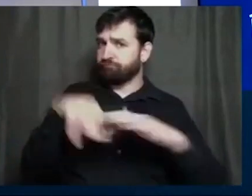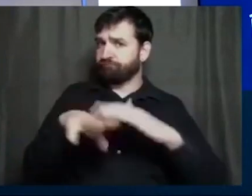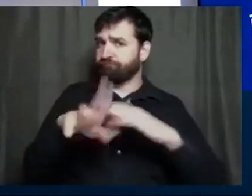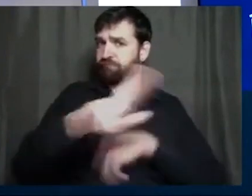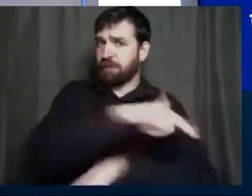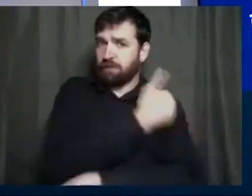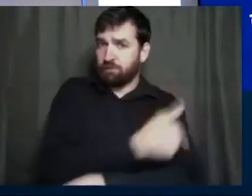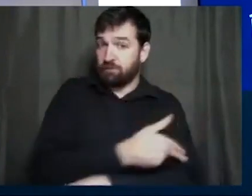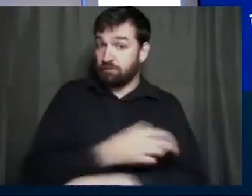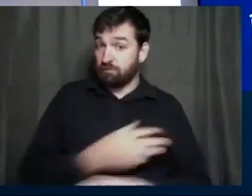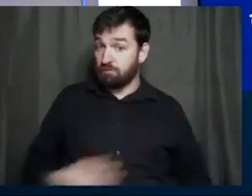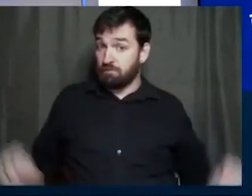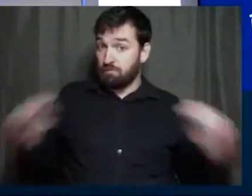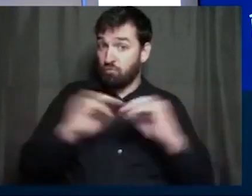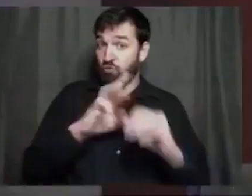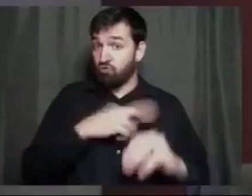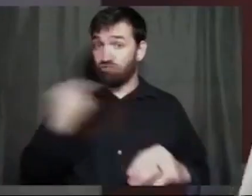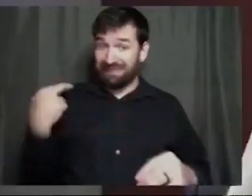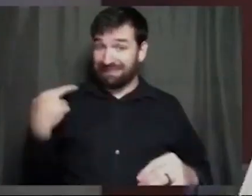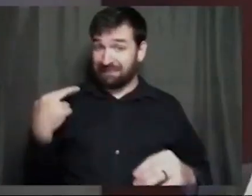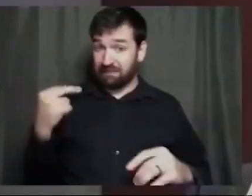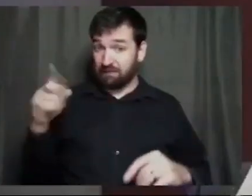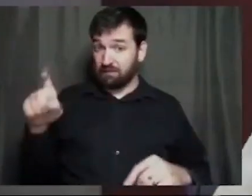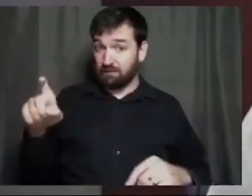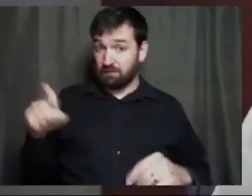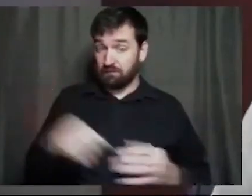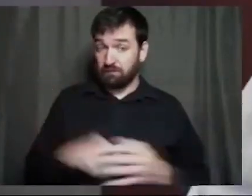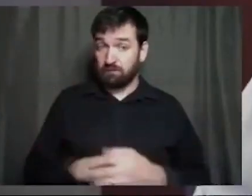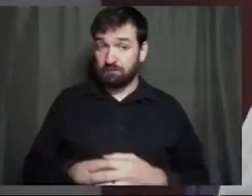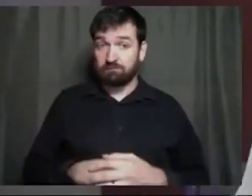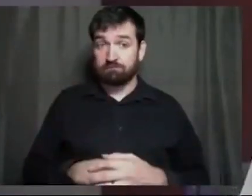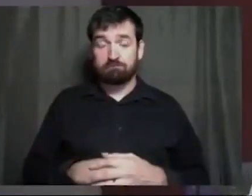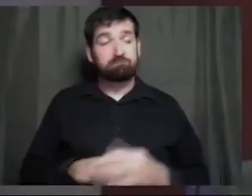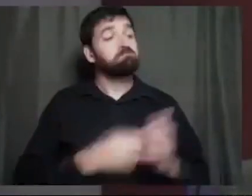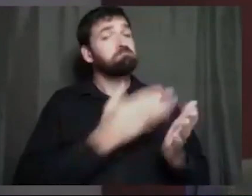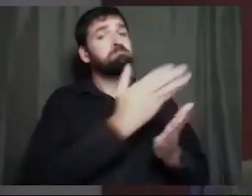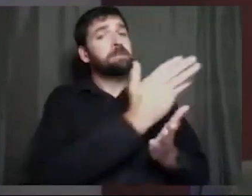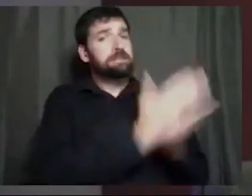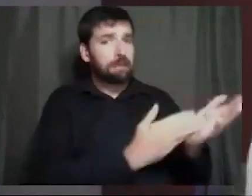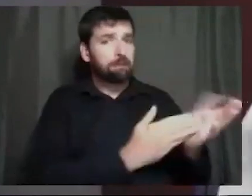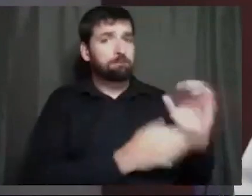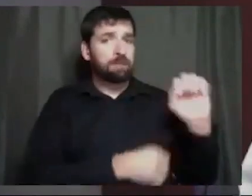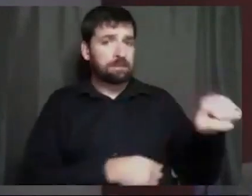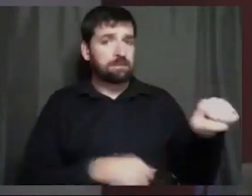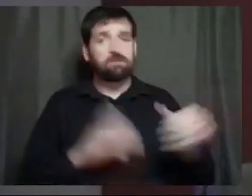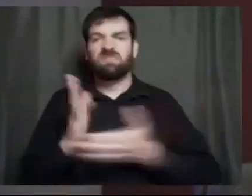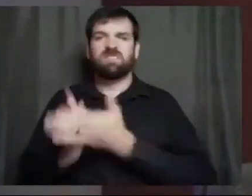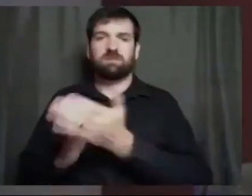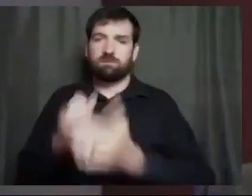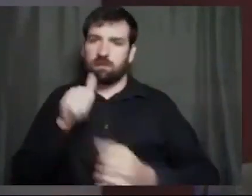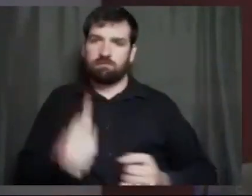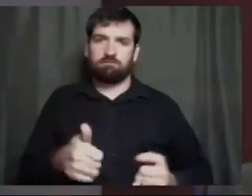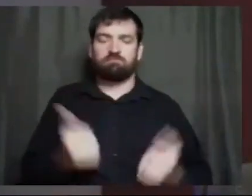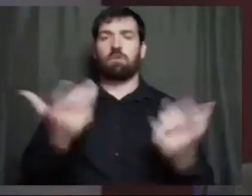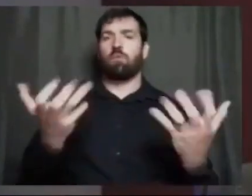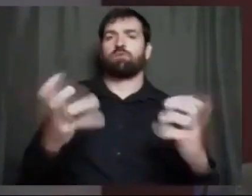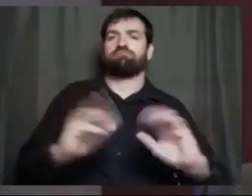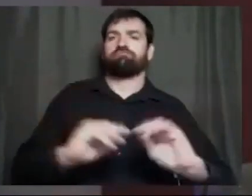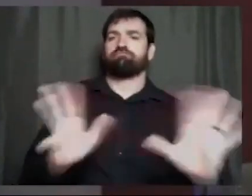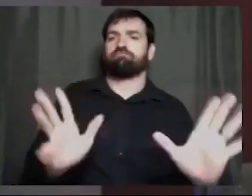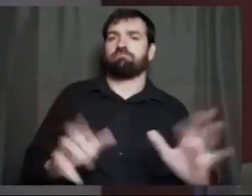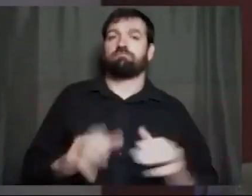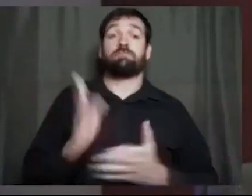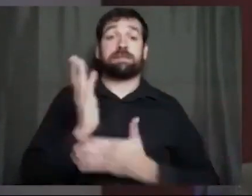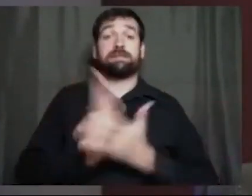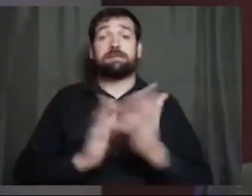risk factors? So, some do and some don't. So I'd like to make that clear. Some kids do have